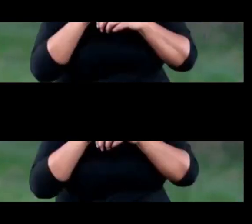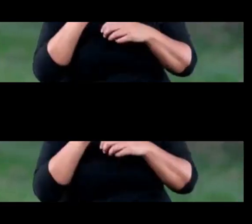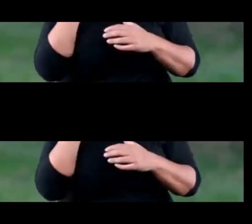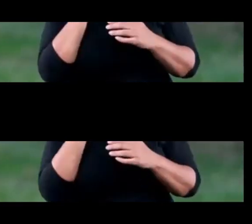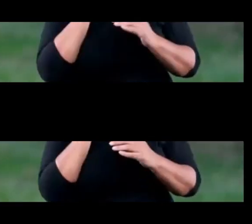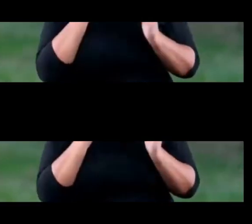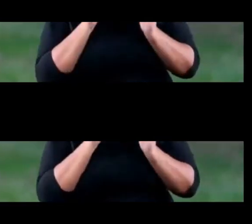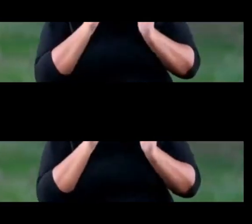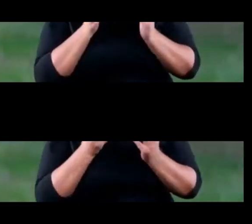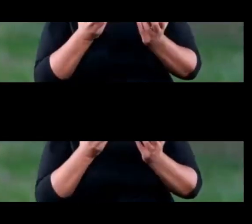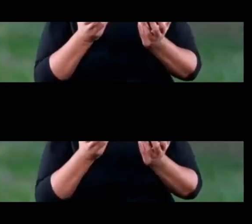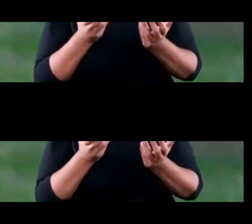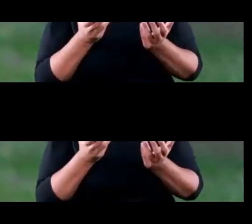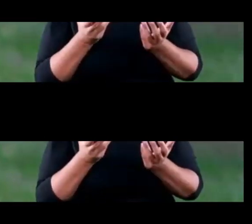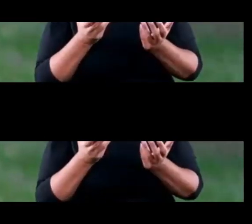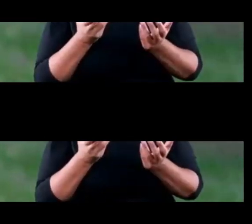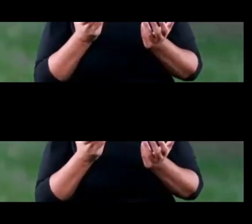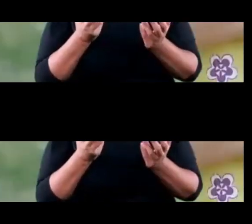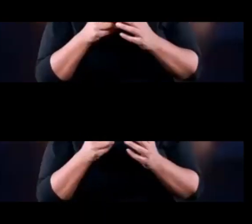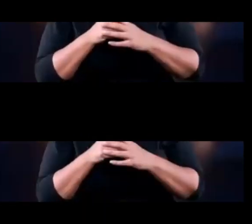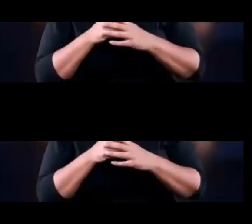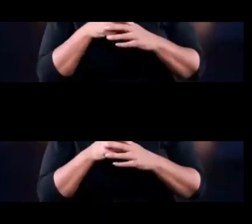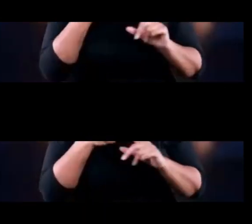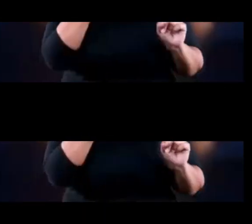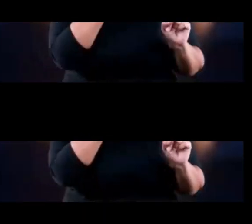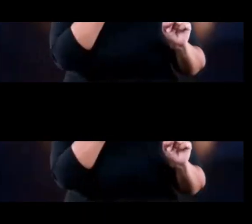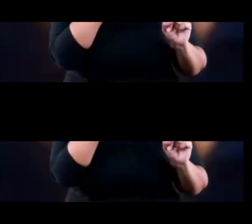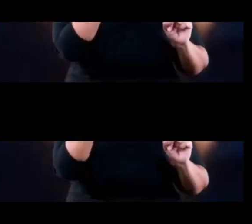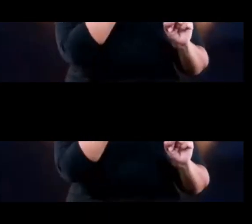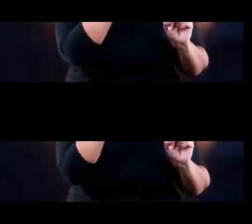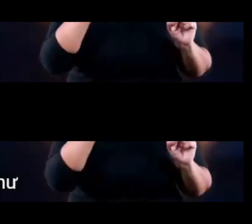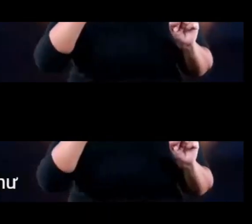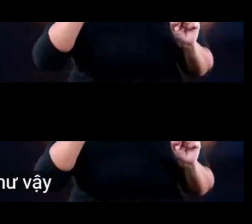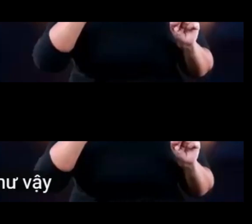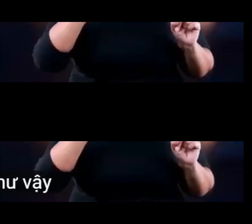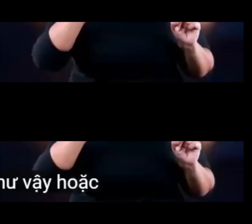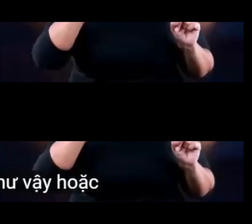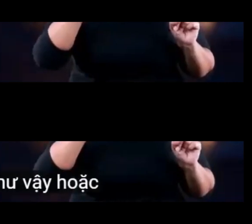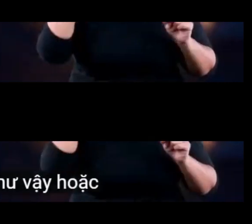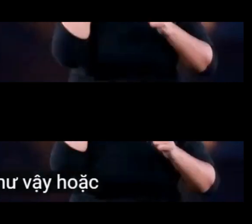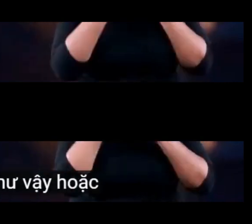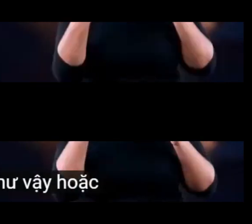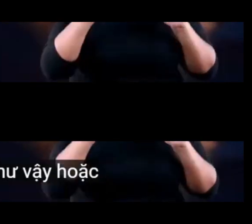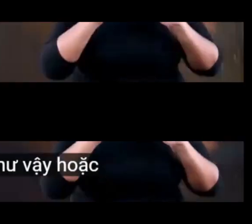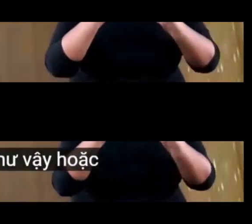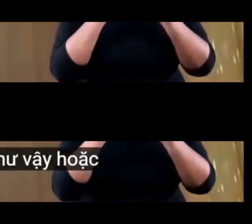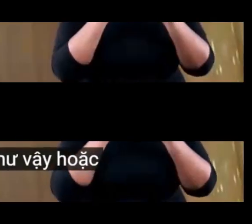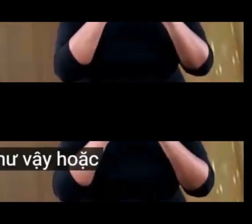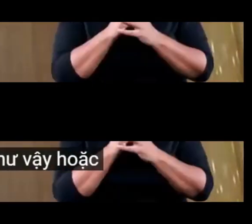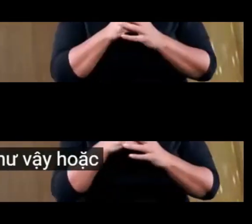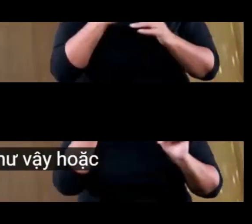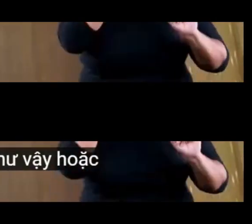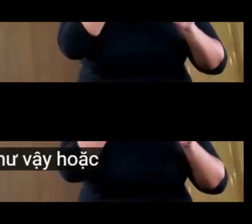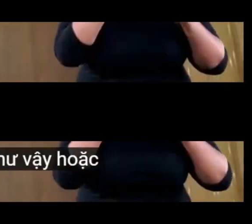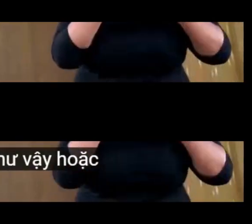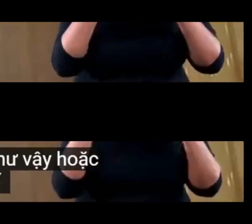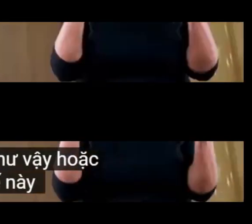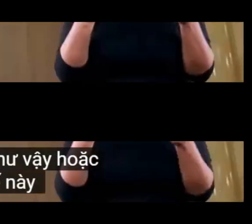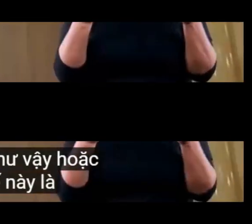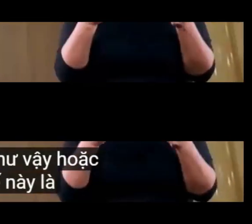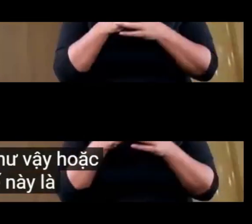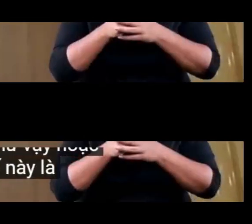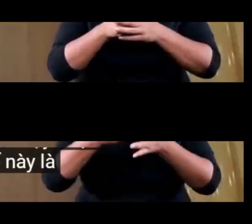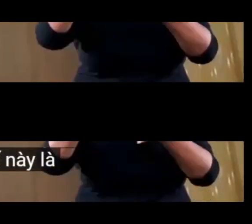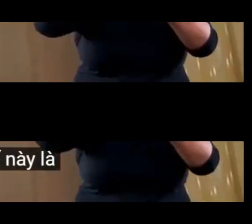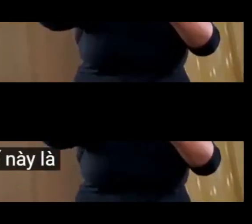doesn't seem very fair, does it? Well, colonists didn't think so either. The American colonists